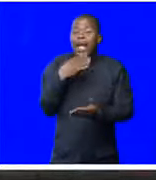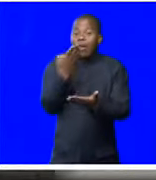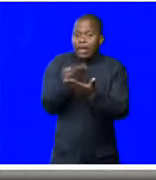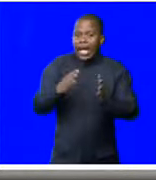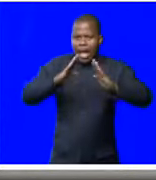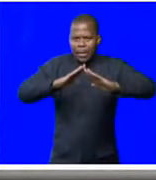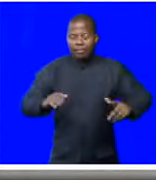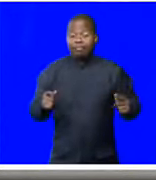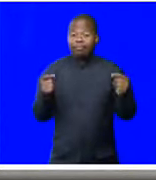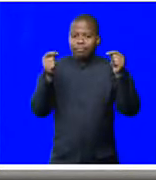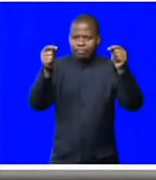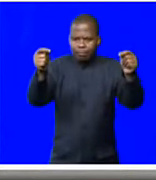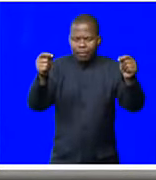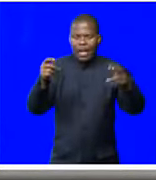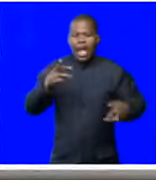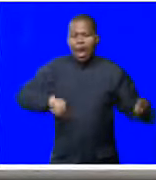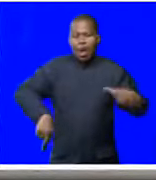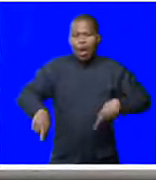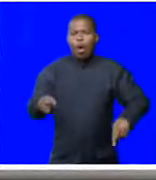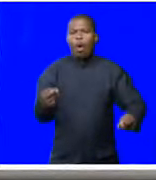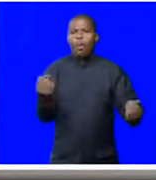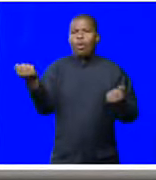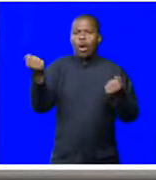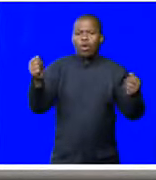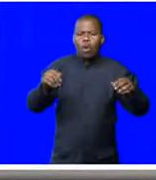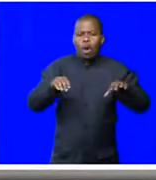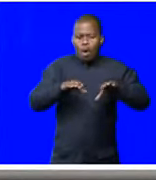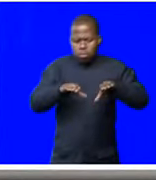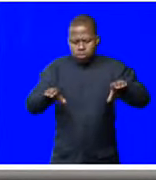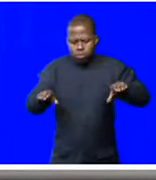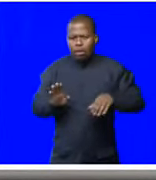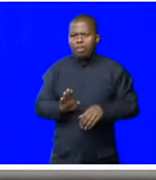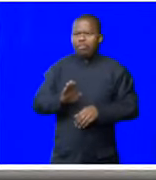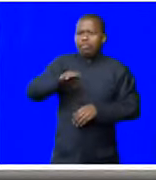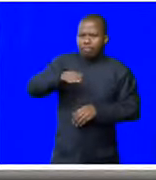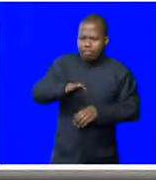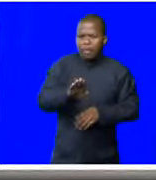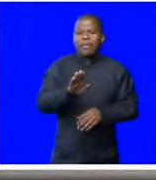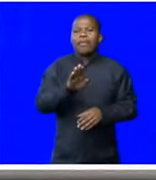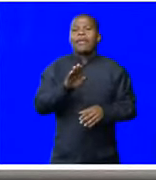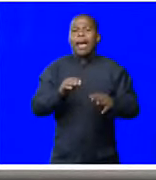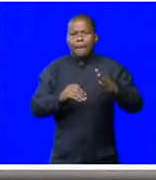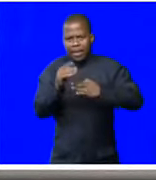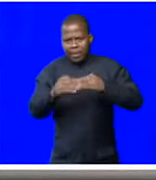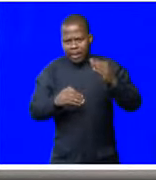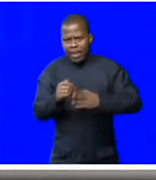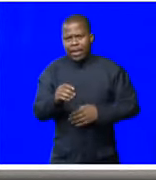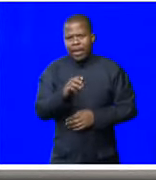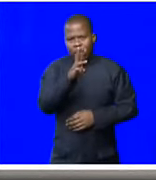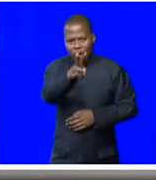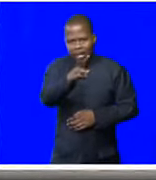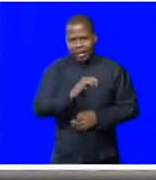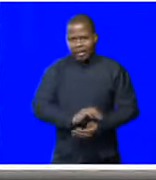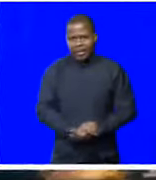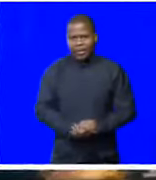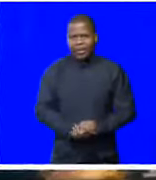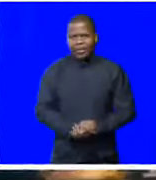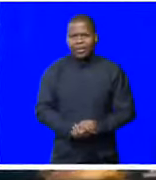For Eswatini TV News, Fortune Langamandla, with Vuminkosi Nzinisa Esulwini.